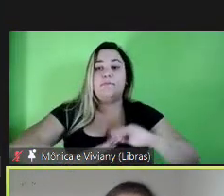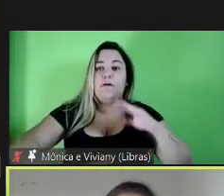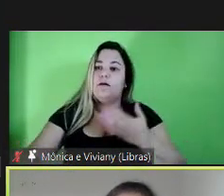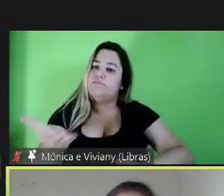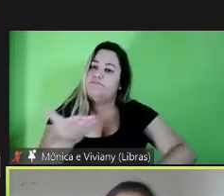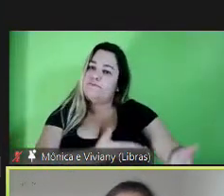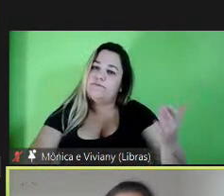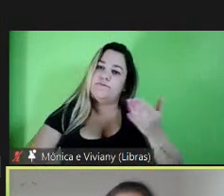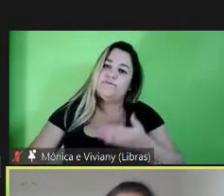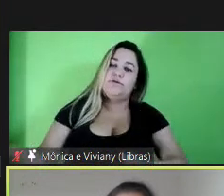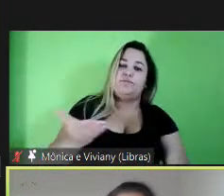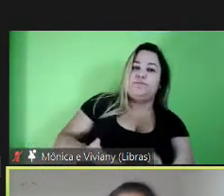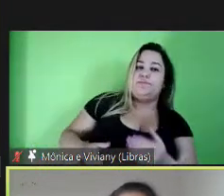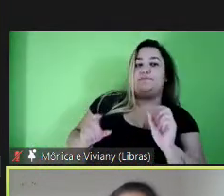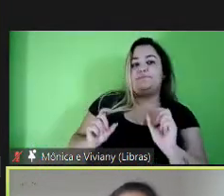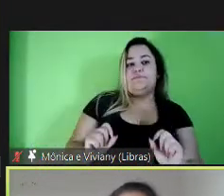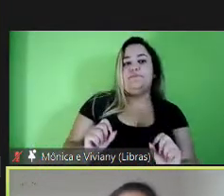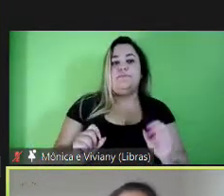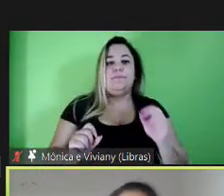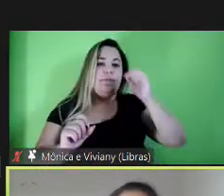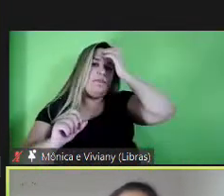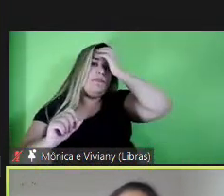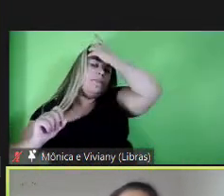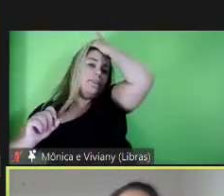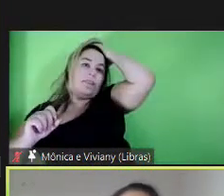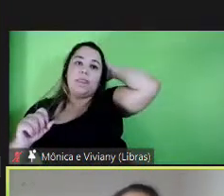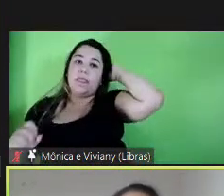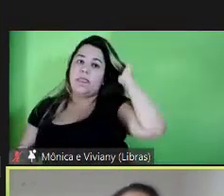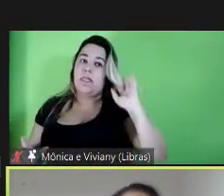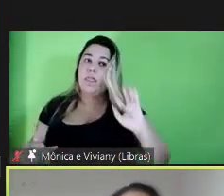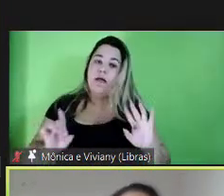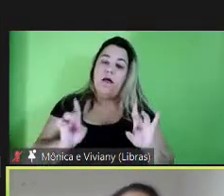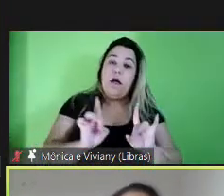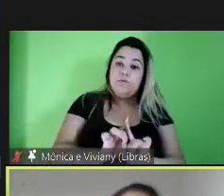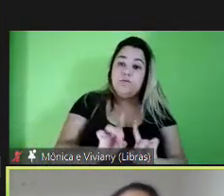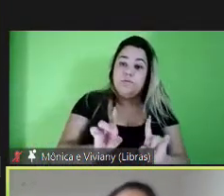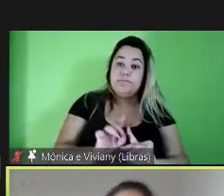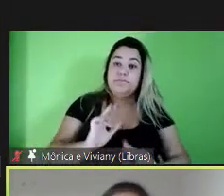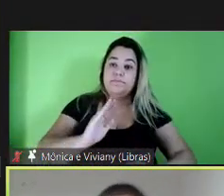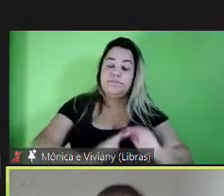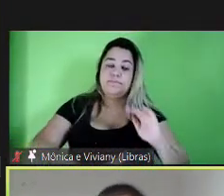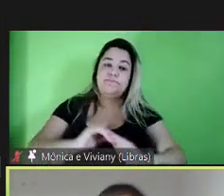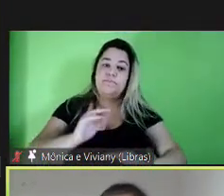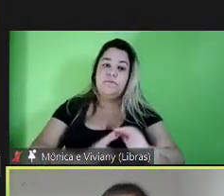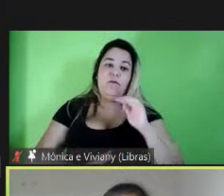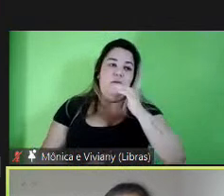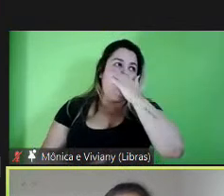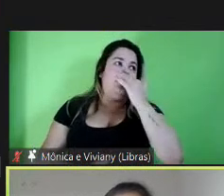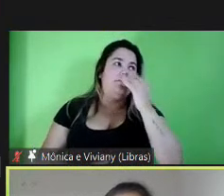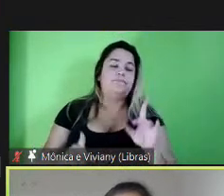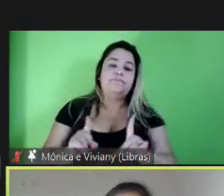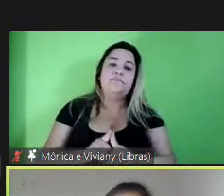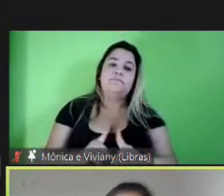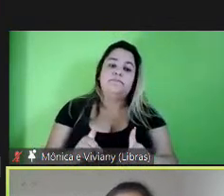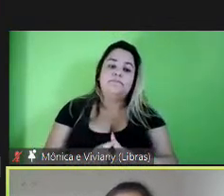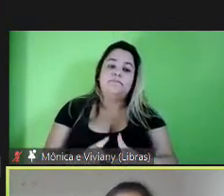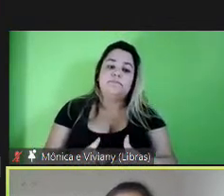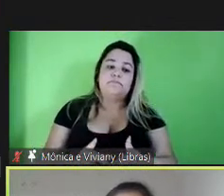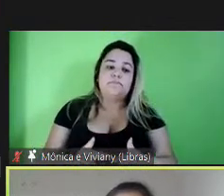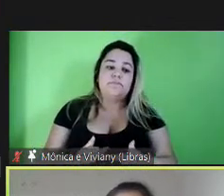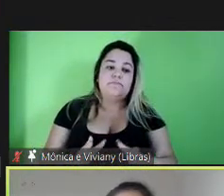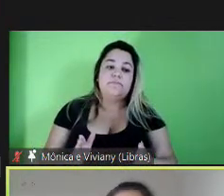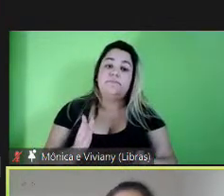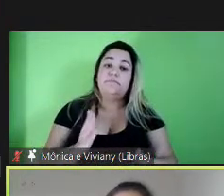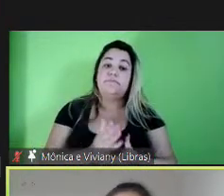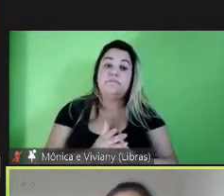Beyond that, which are the professionals involved within this activity? The professionals which conduct this